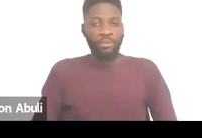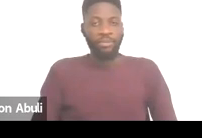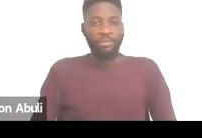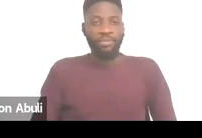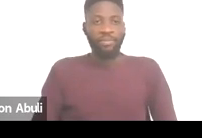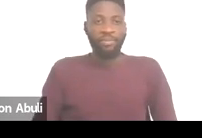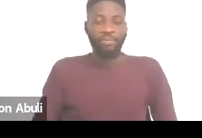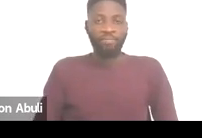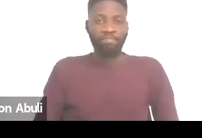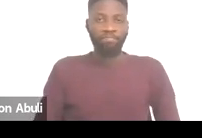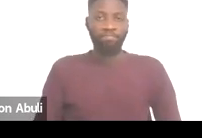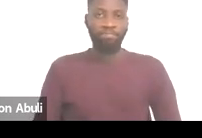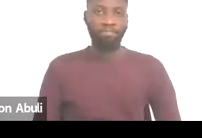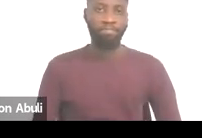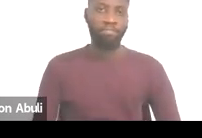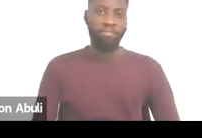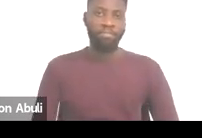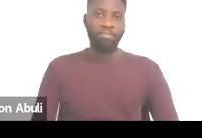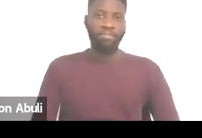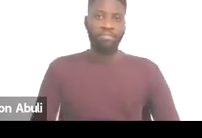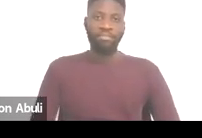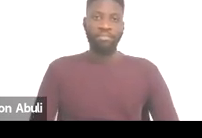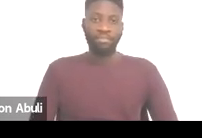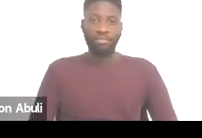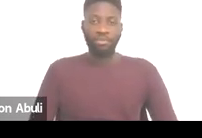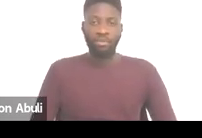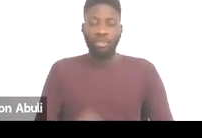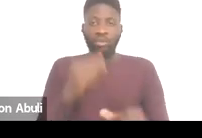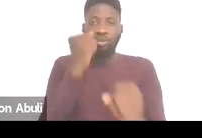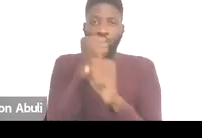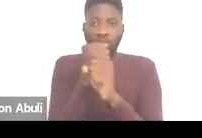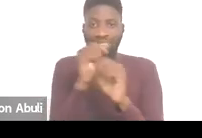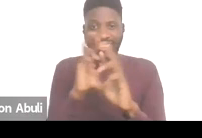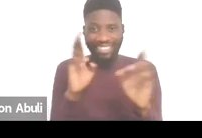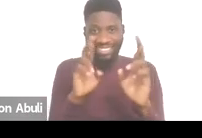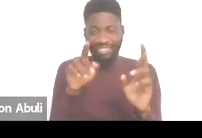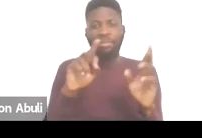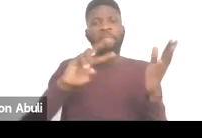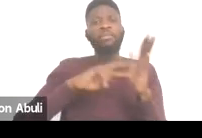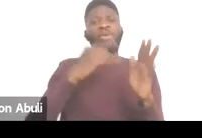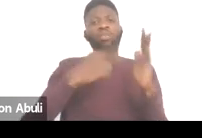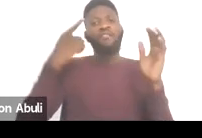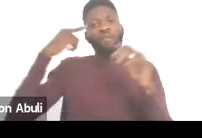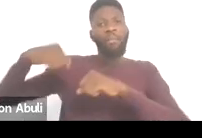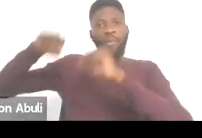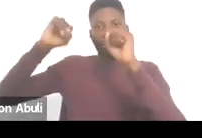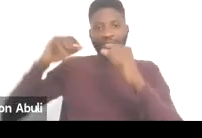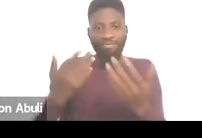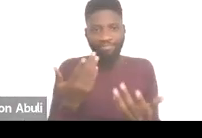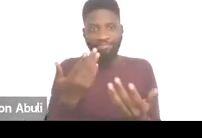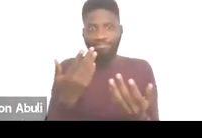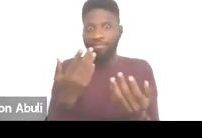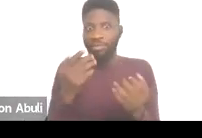And what does being job ready mean to employers? Yeah. Anyone would like to take a